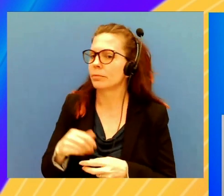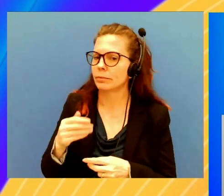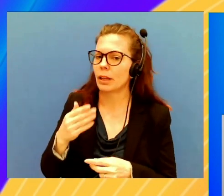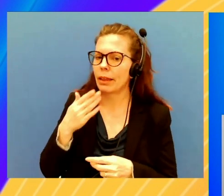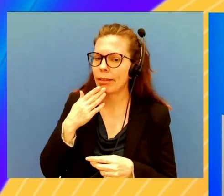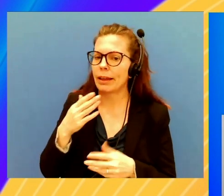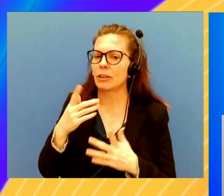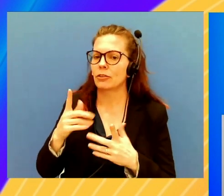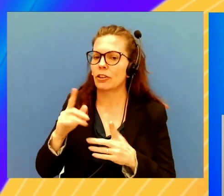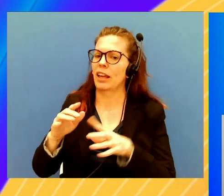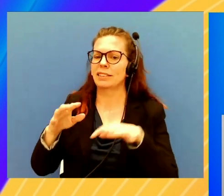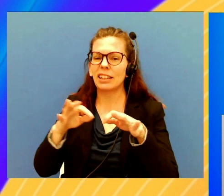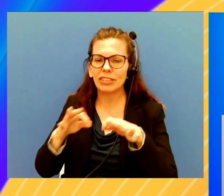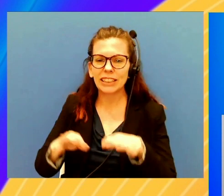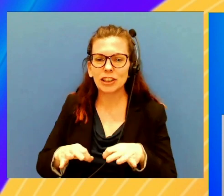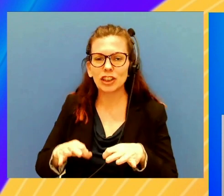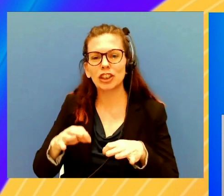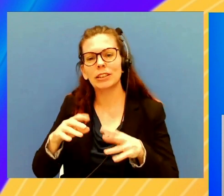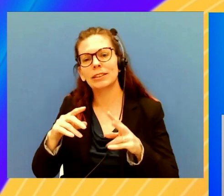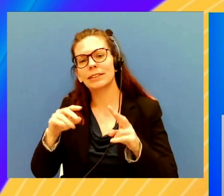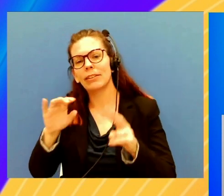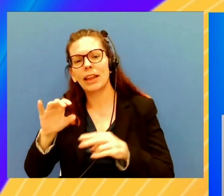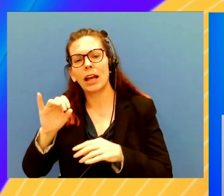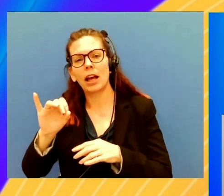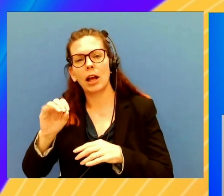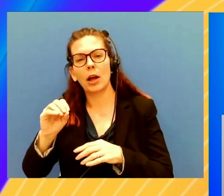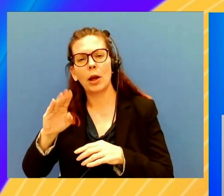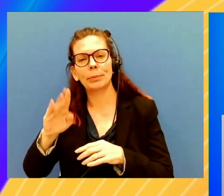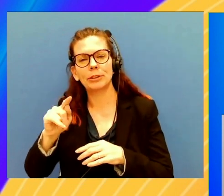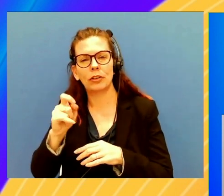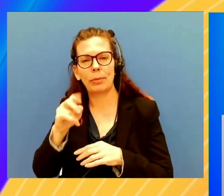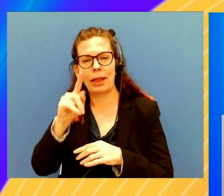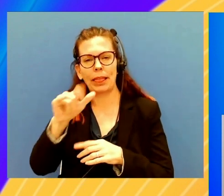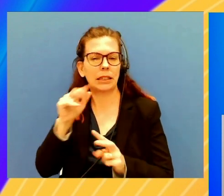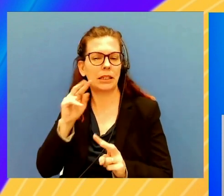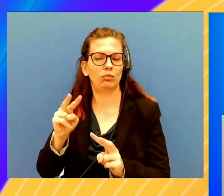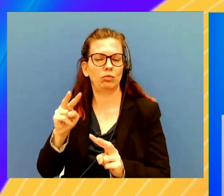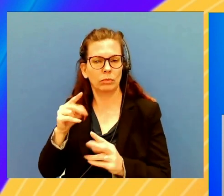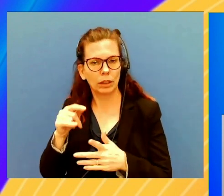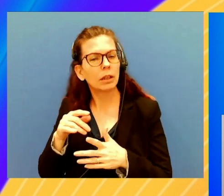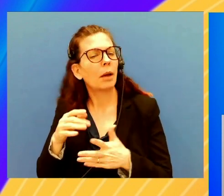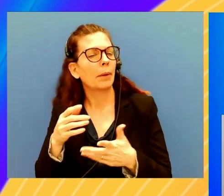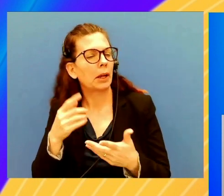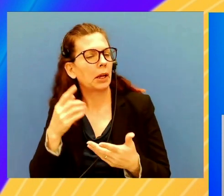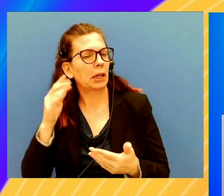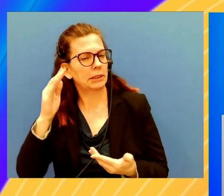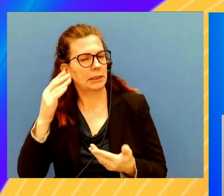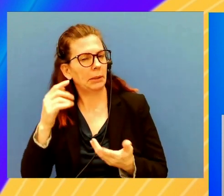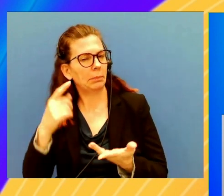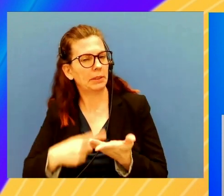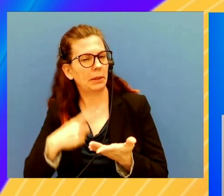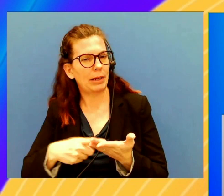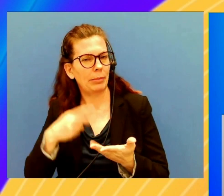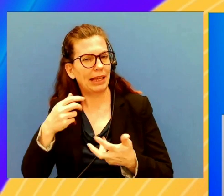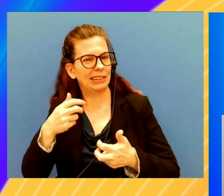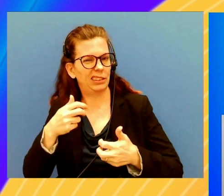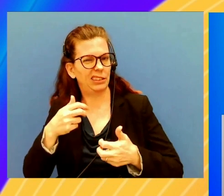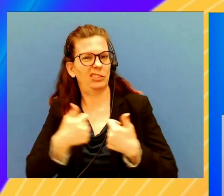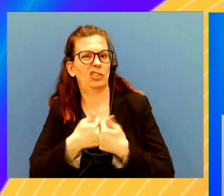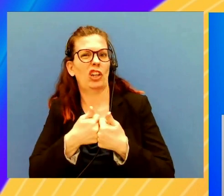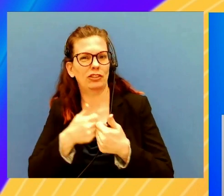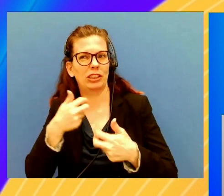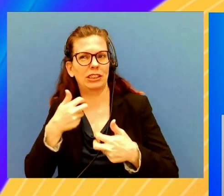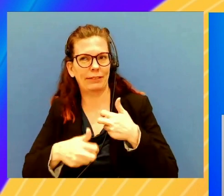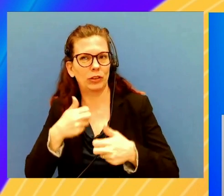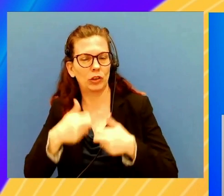of giving us the definition of observability here. Now, it sounds like this can sometimes be a difficult task, but it